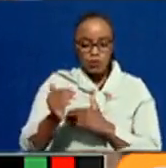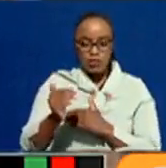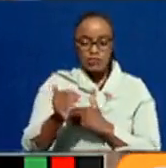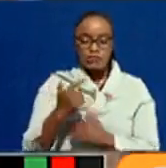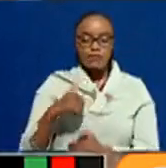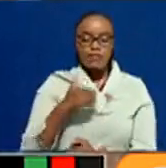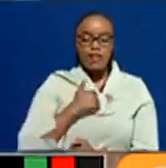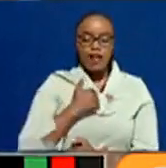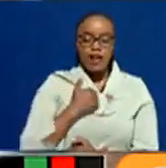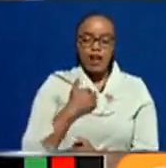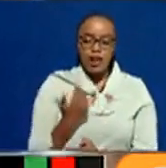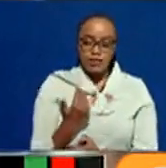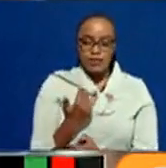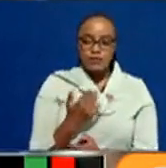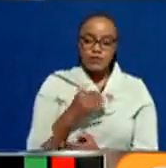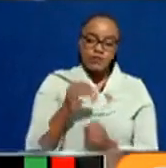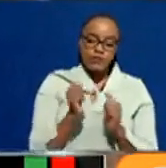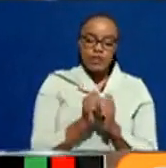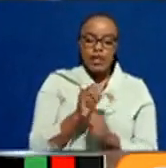We have a 10 trillion public debt.